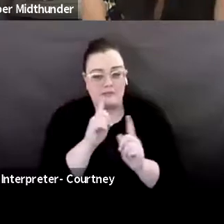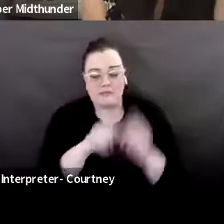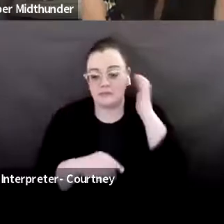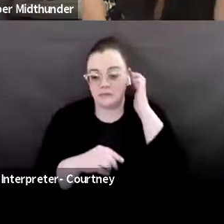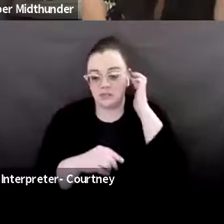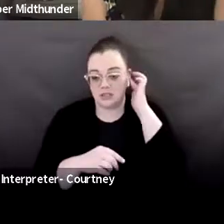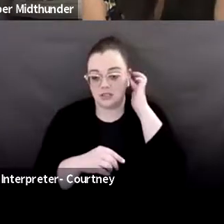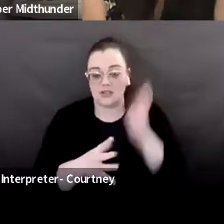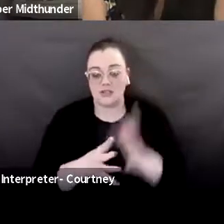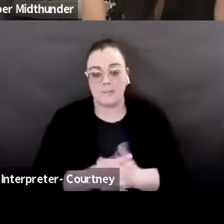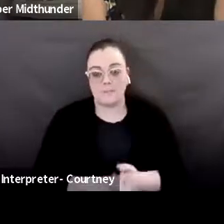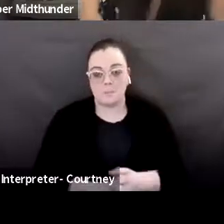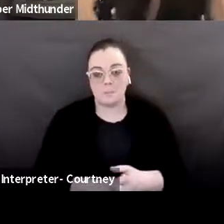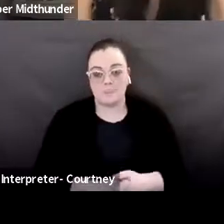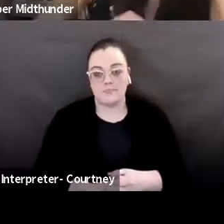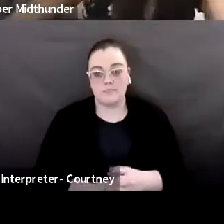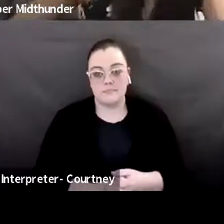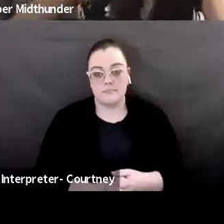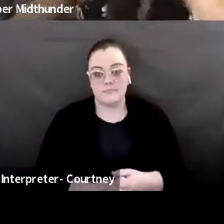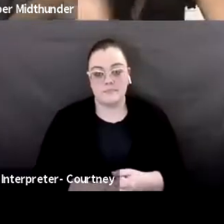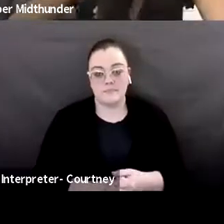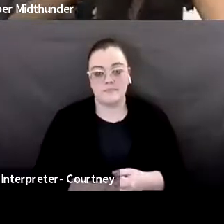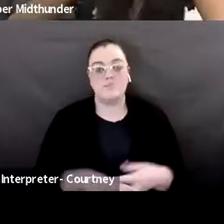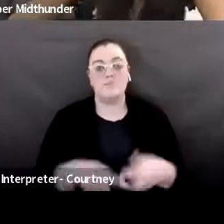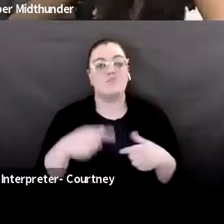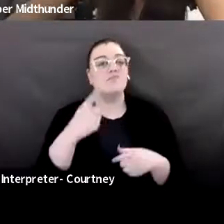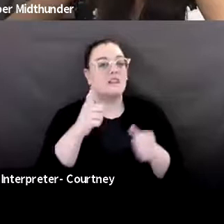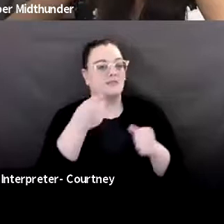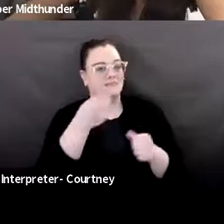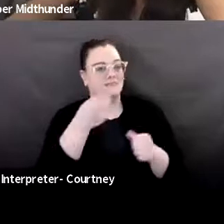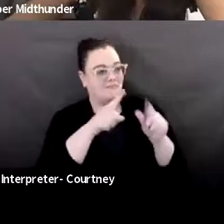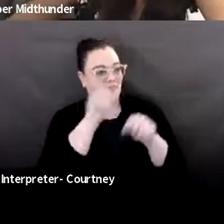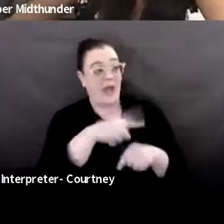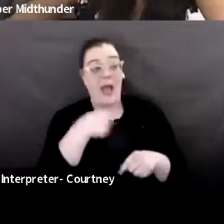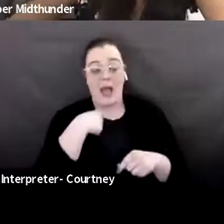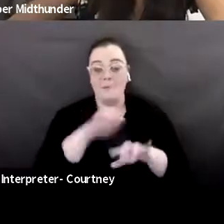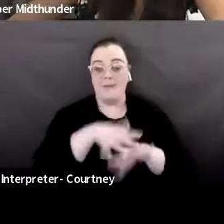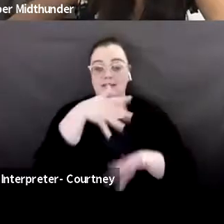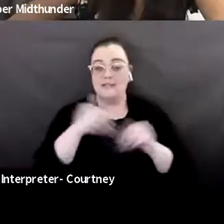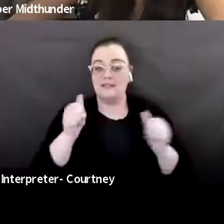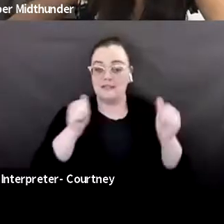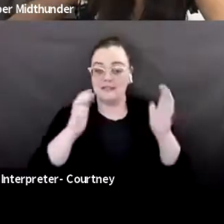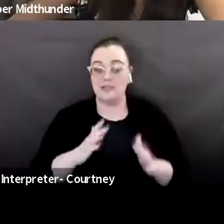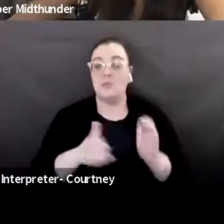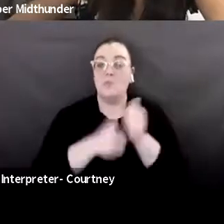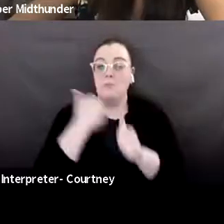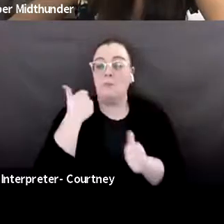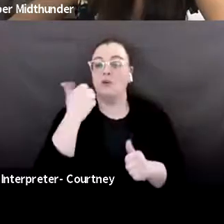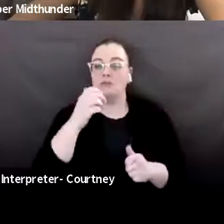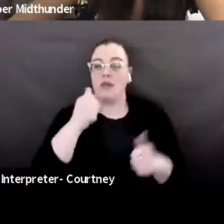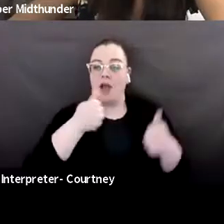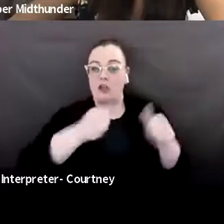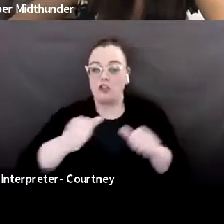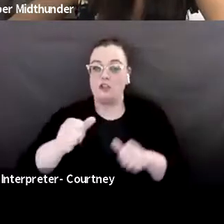out of time. One is, I am an Indigenous actor. 90% of my auditions are for time periods from the 1500s to the